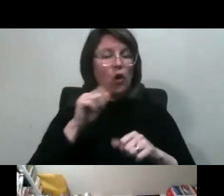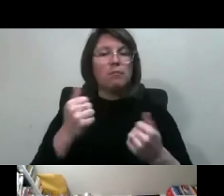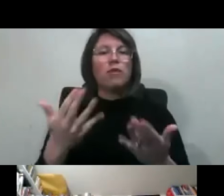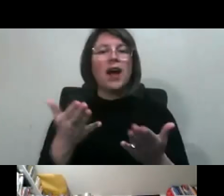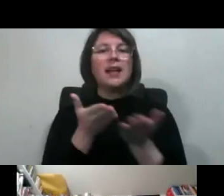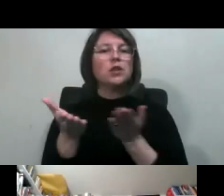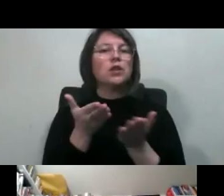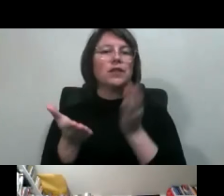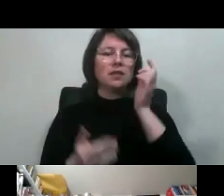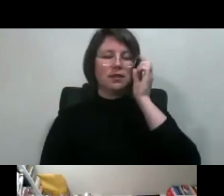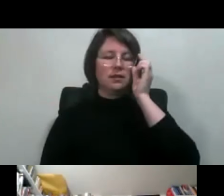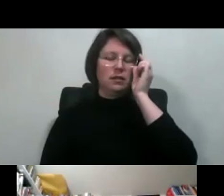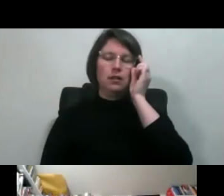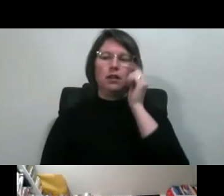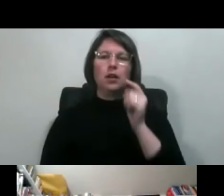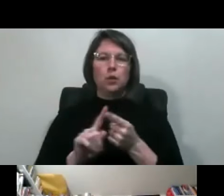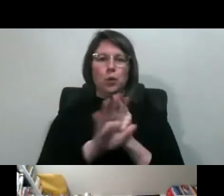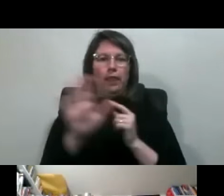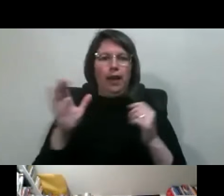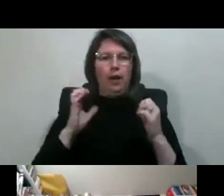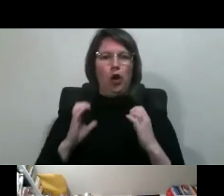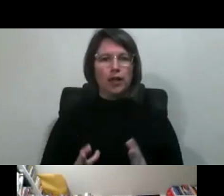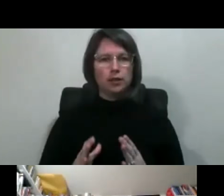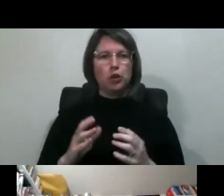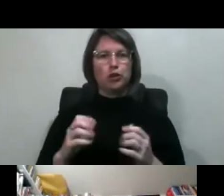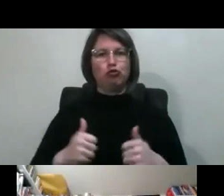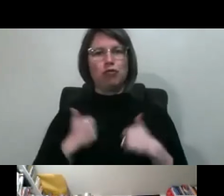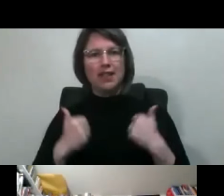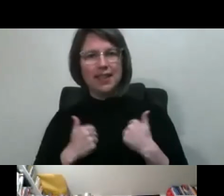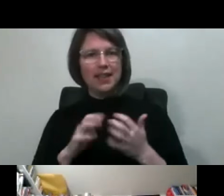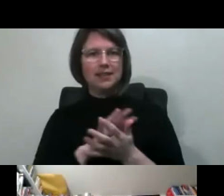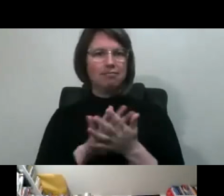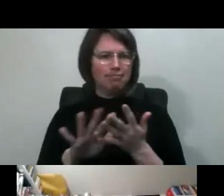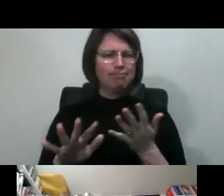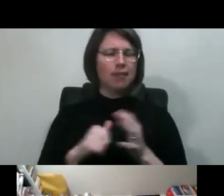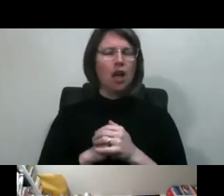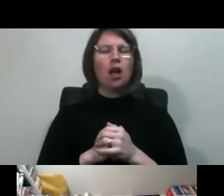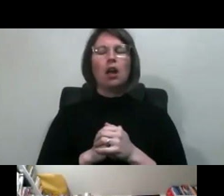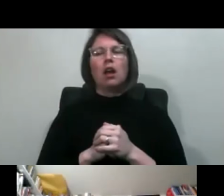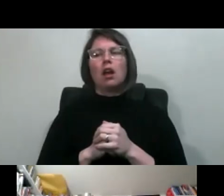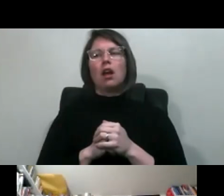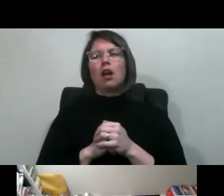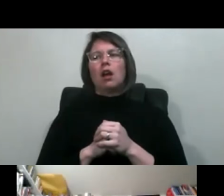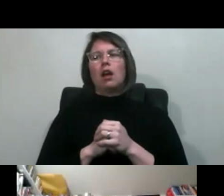services to their customers, to their residents, et cetera. So